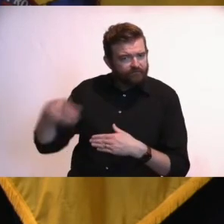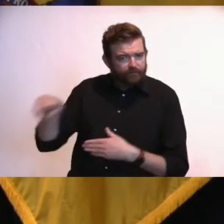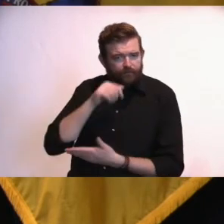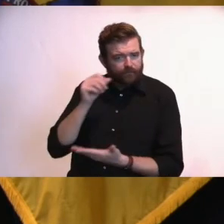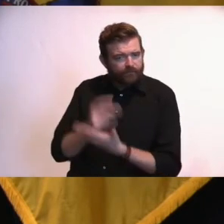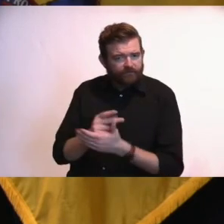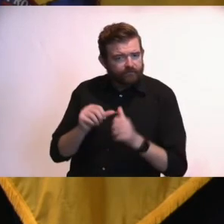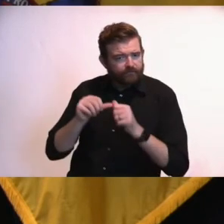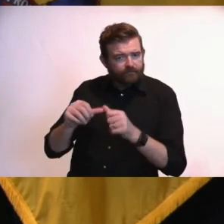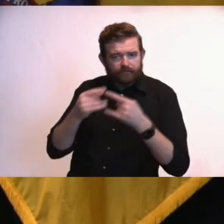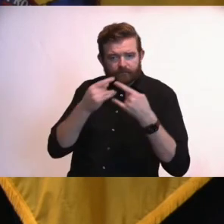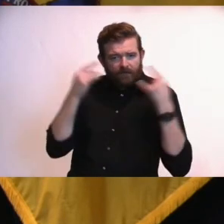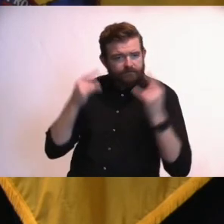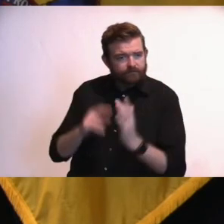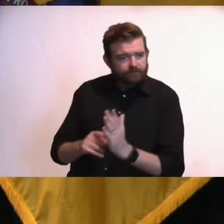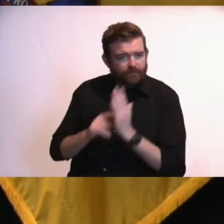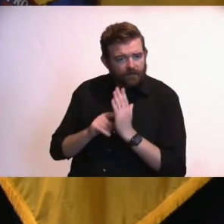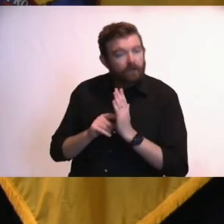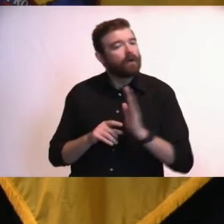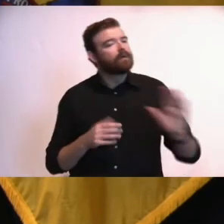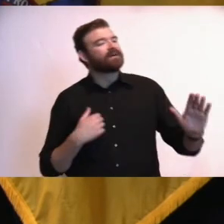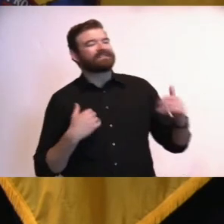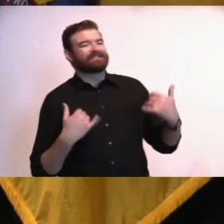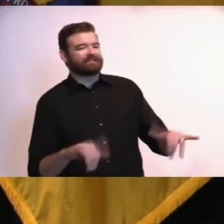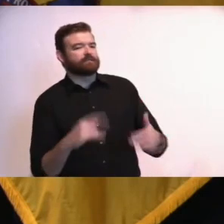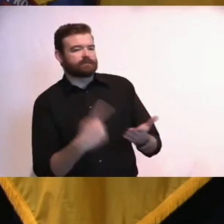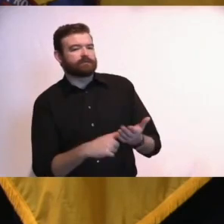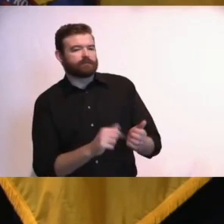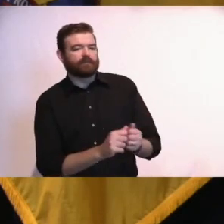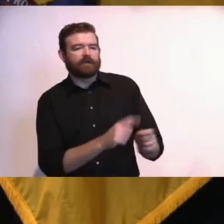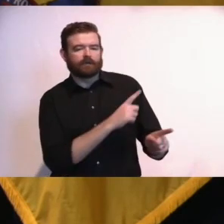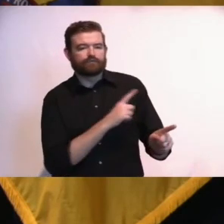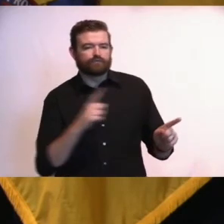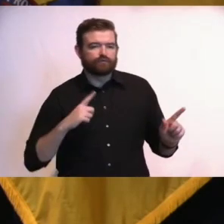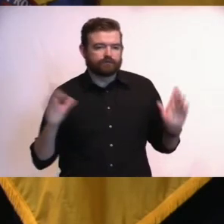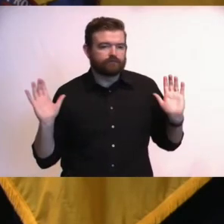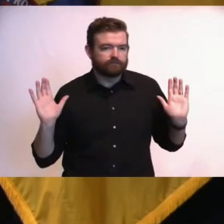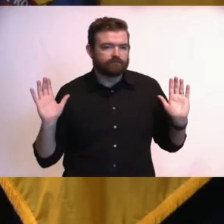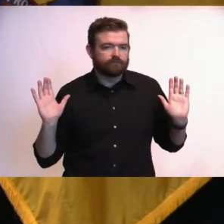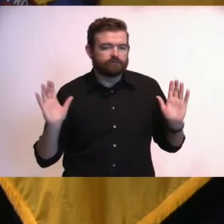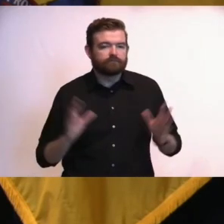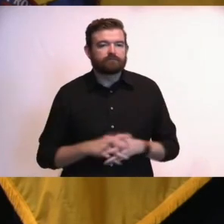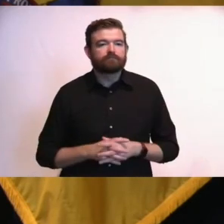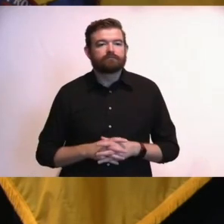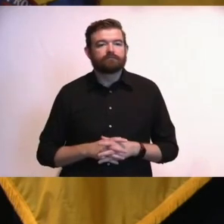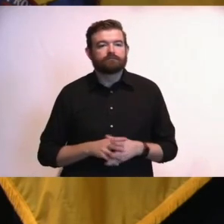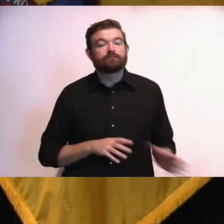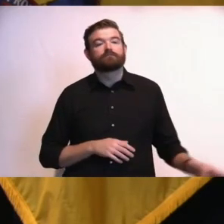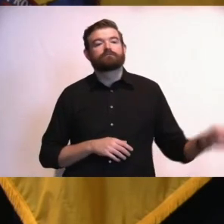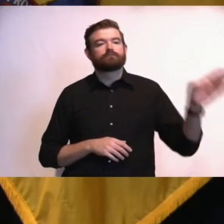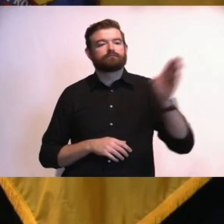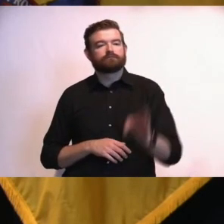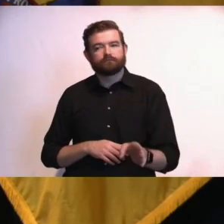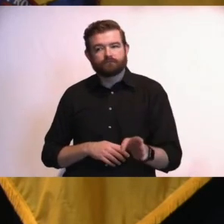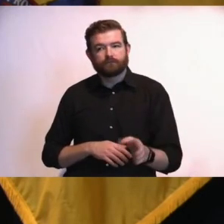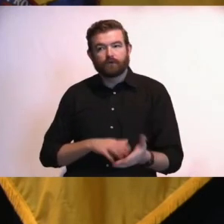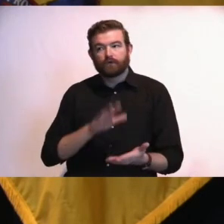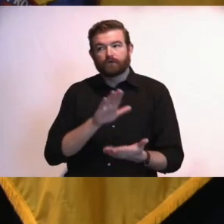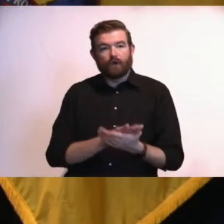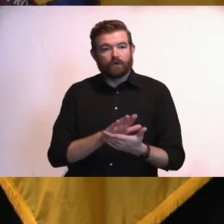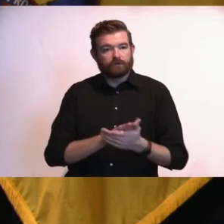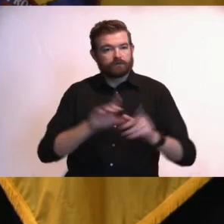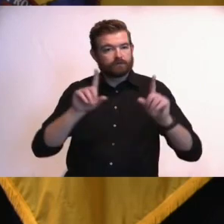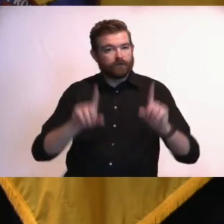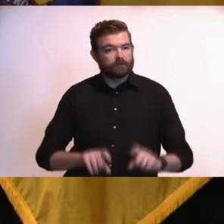I've said. We're in good conversations with them. Matt. Good afternoon. On Test to Stay, do schools need to apply with the state to